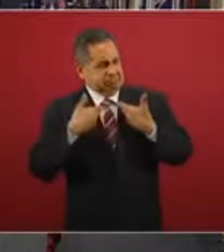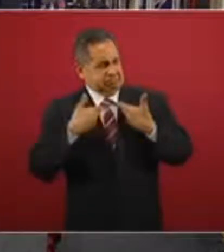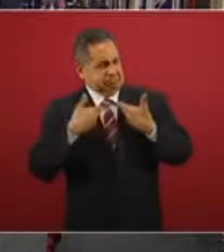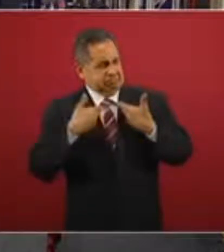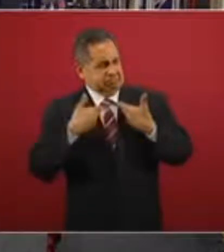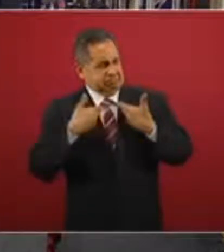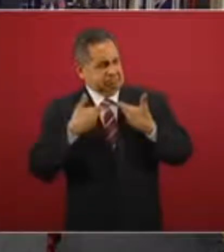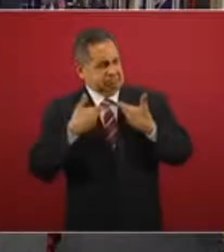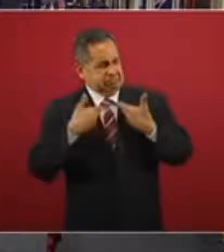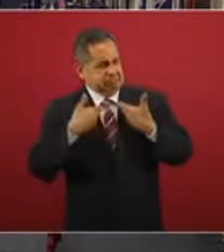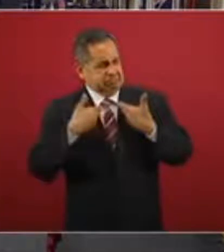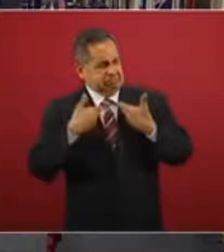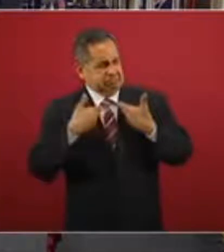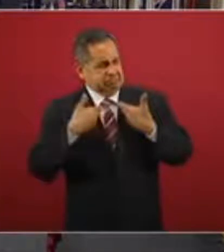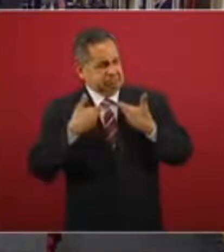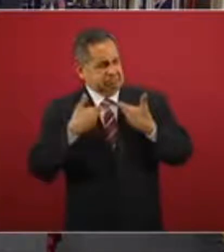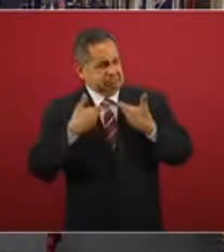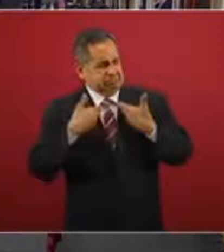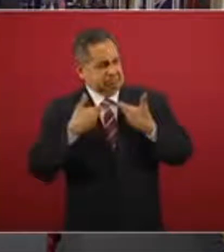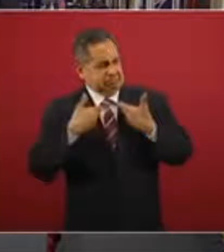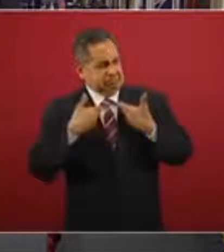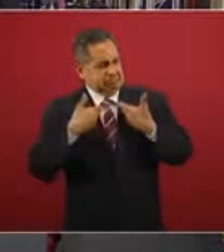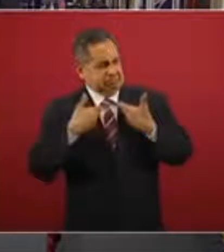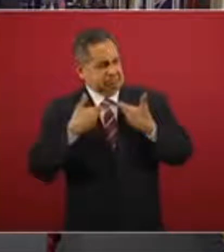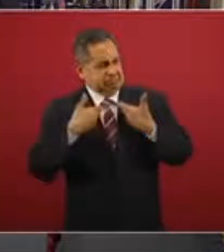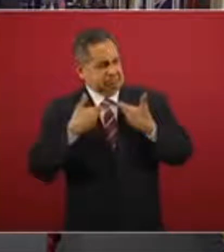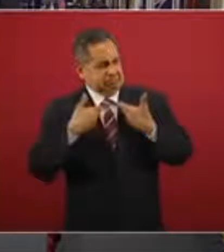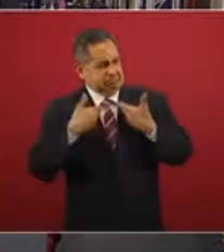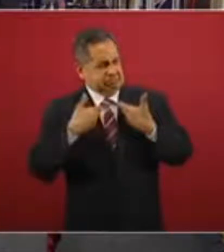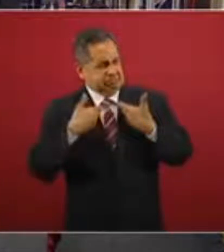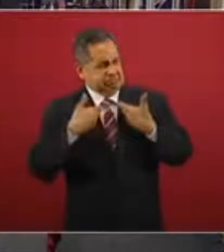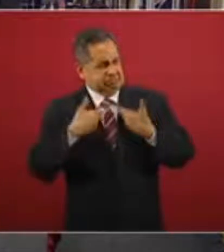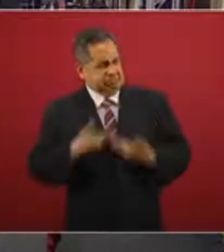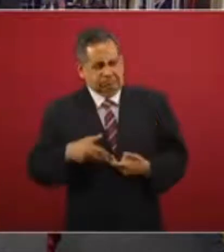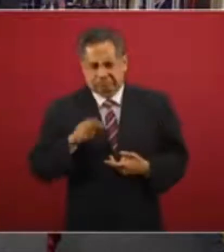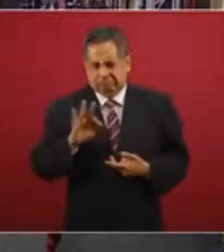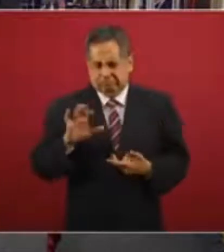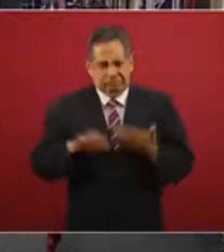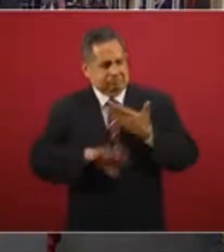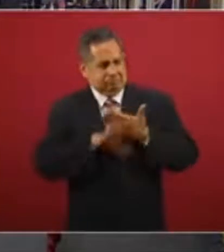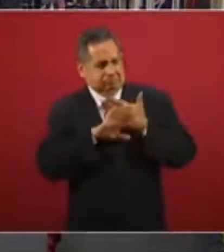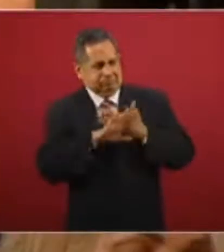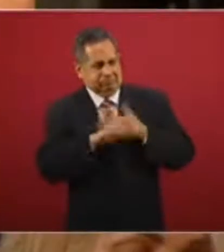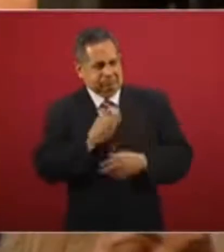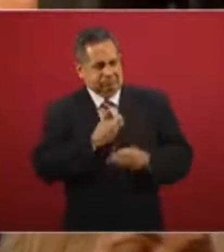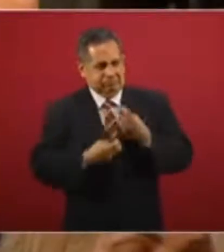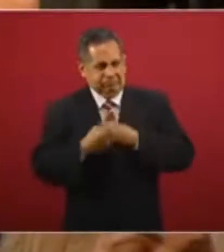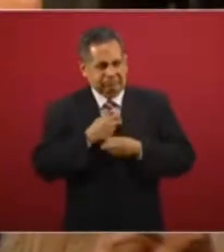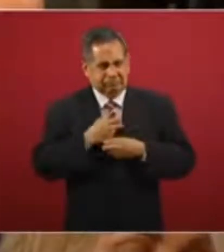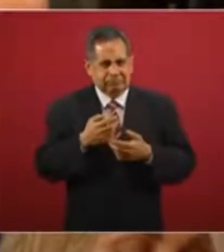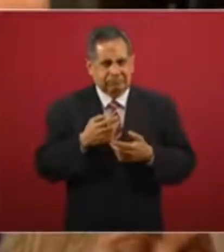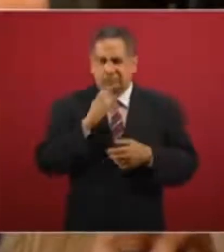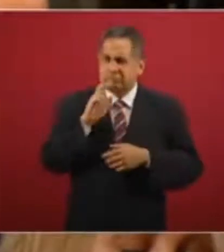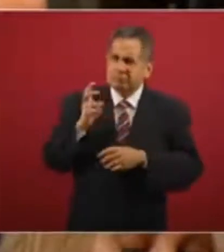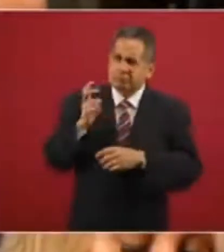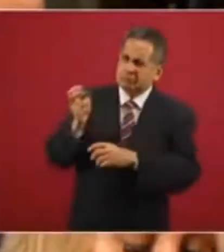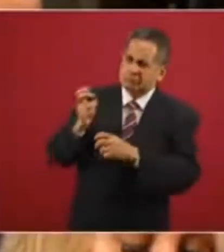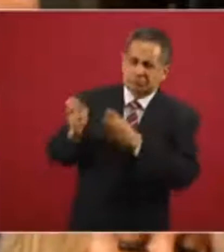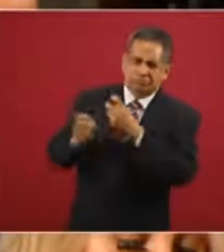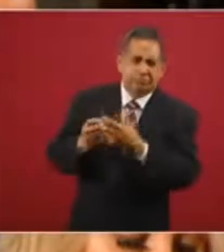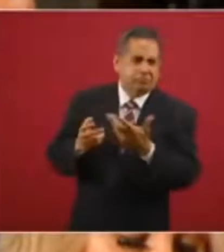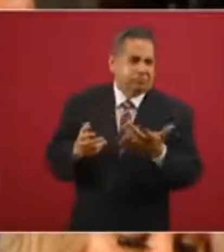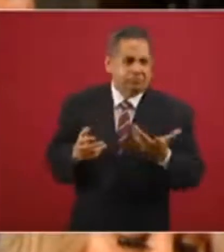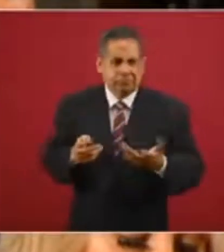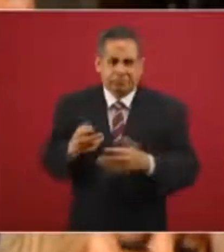for the people, which so far everything has been beneficial for the people. Al actuar de usted, por